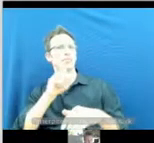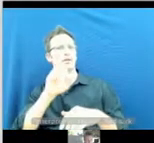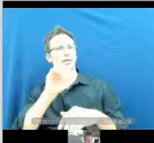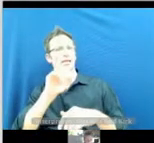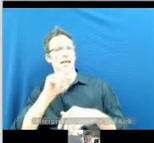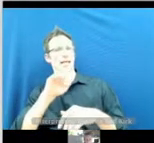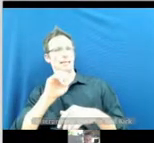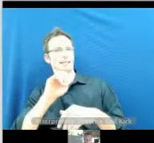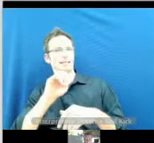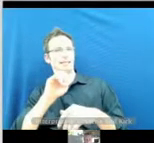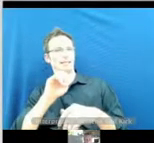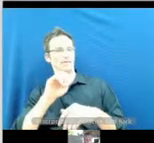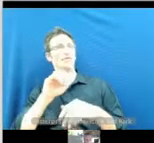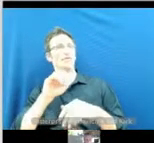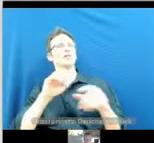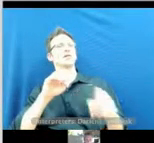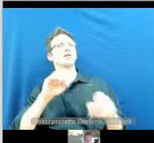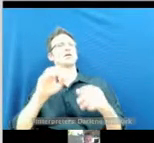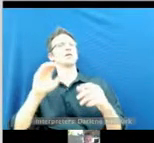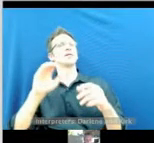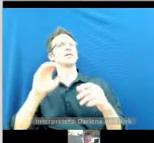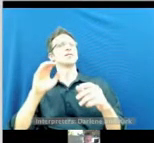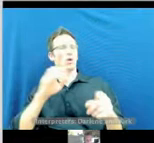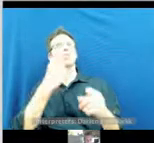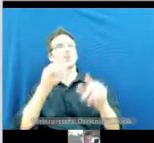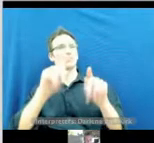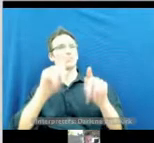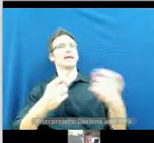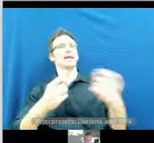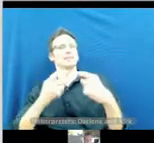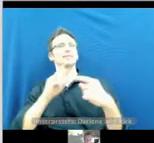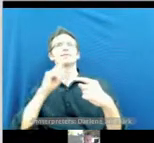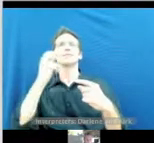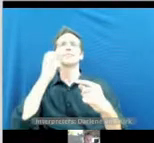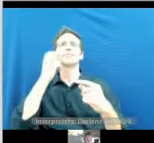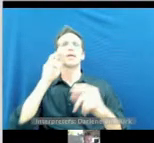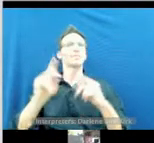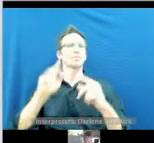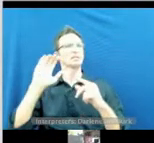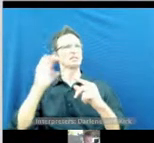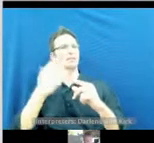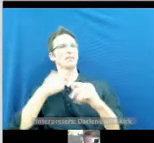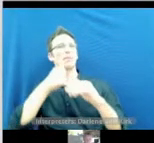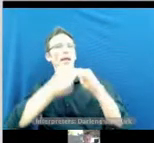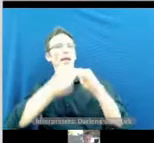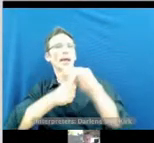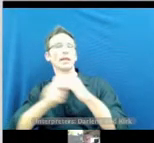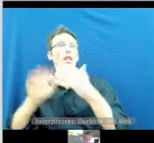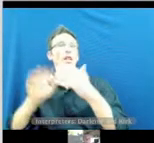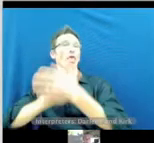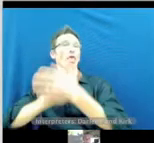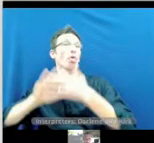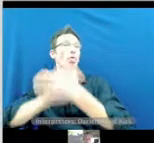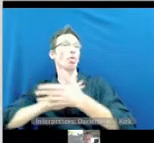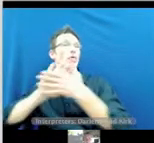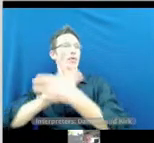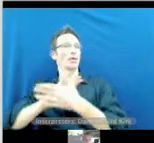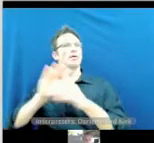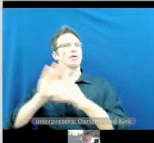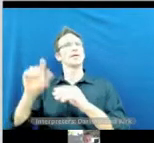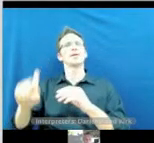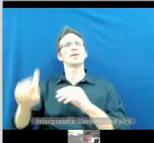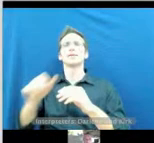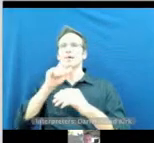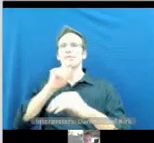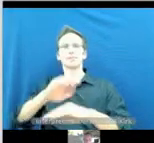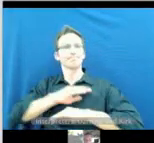Deafblind children seem to be hidden and their needs are not being addressed appropriately. For instance, I'm an O&M instructor and I'm just now seeing kids long after their